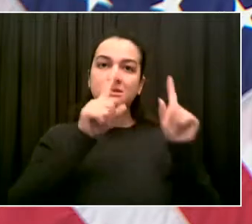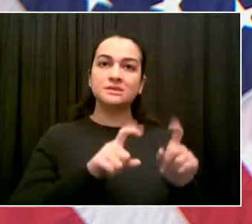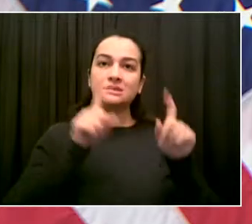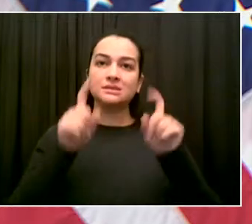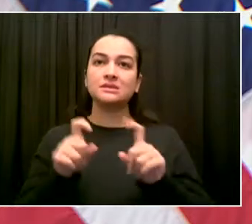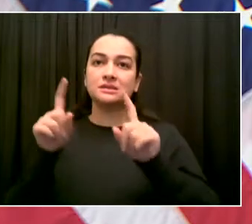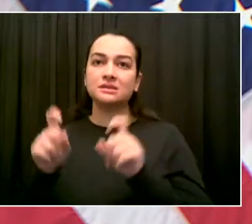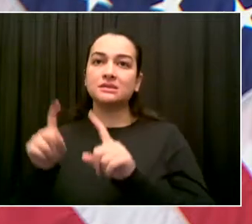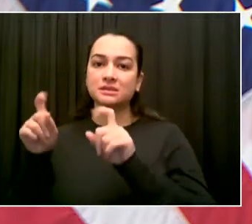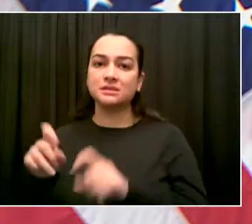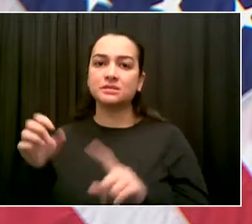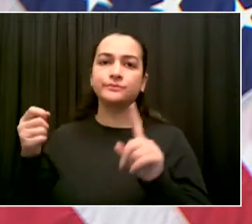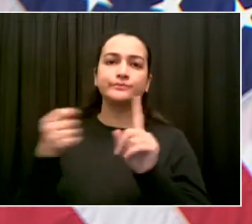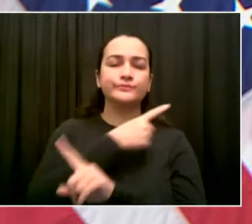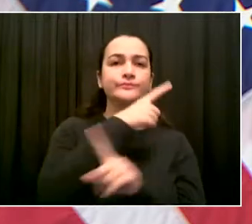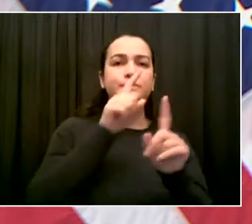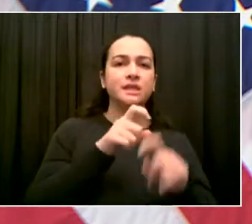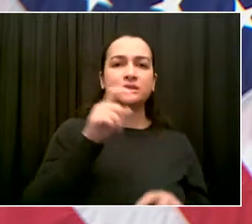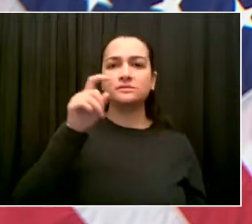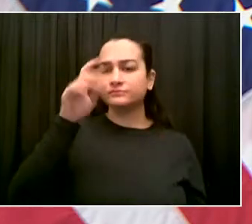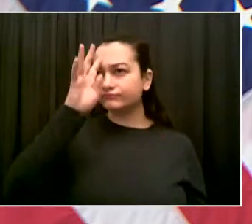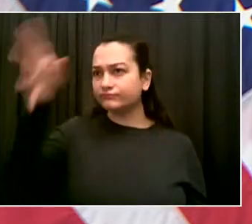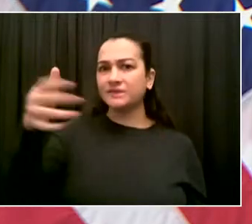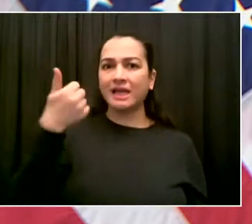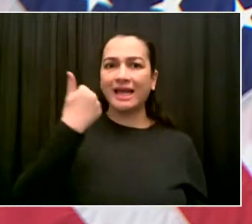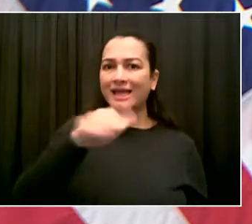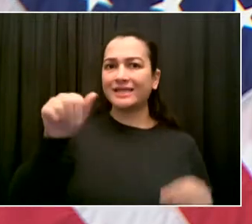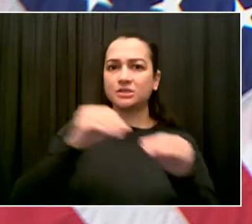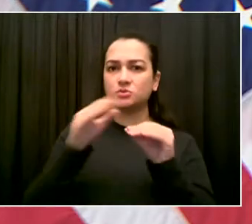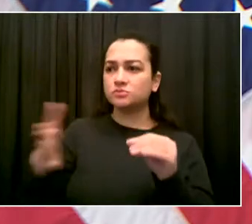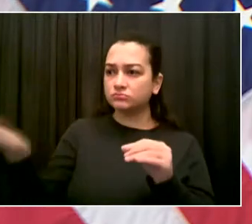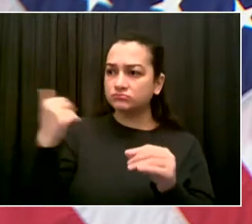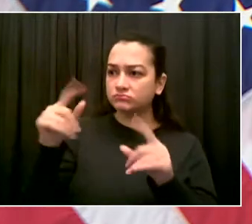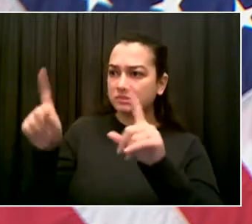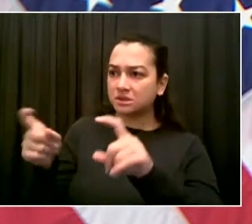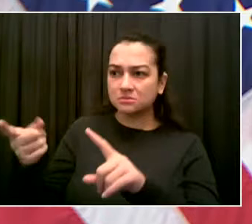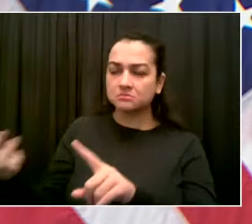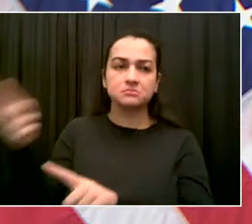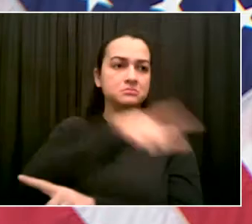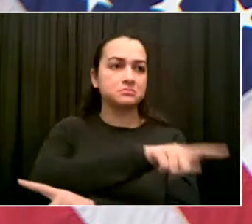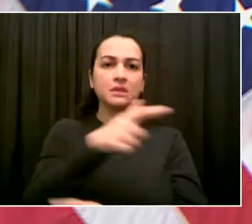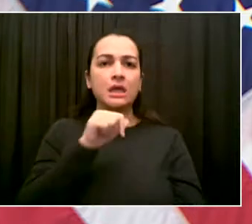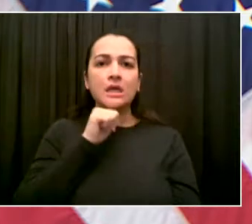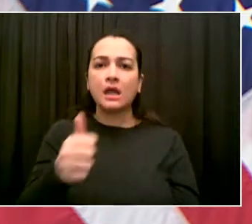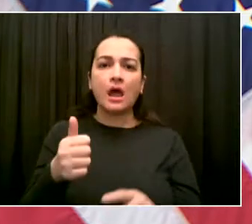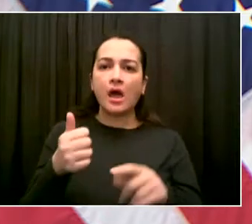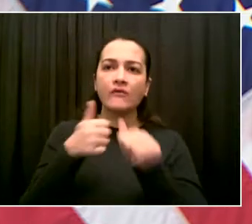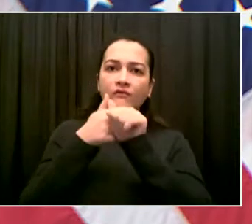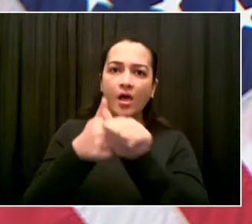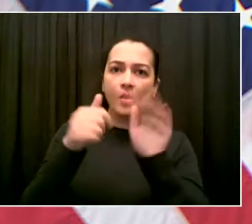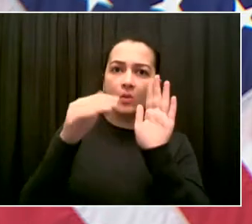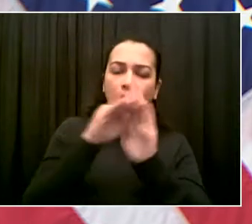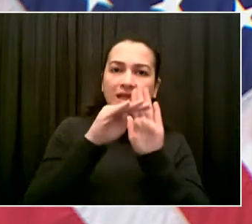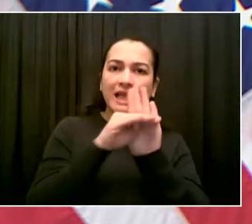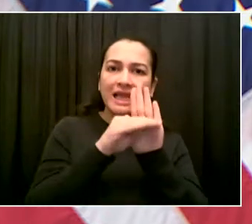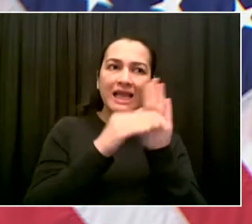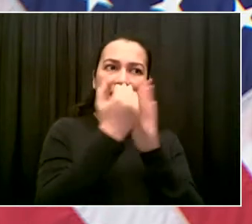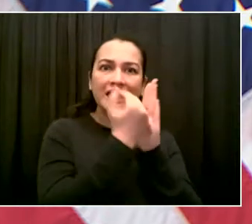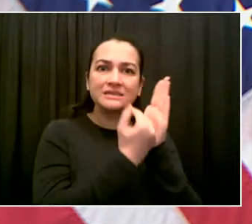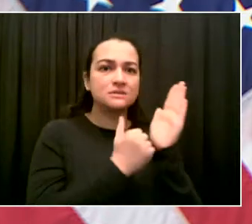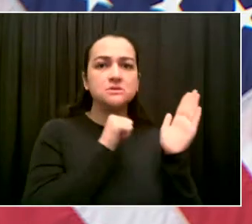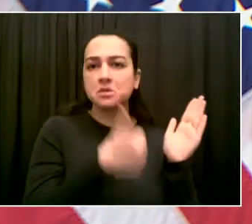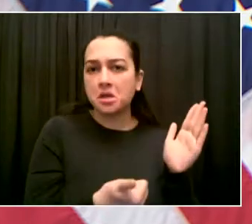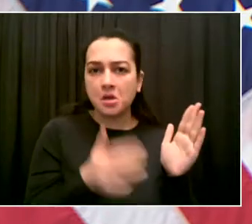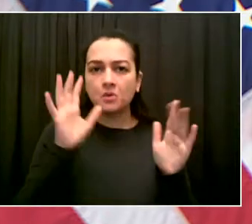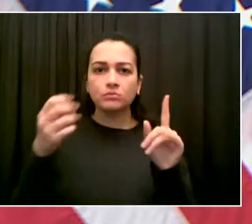I said on Monday, this consistency will do wonders for families, students, teachers, and principals. We've seen the studies, consulted with